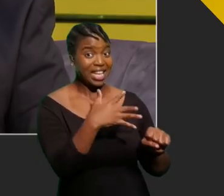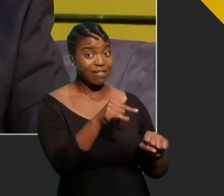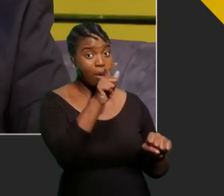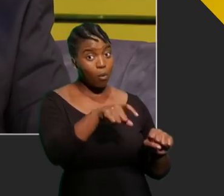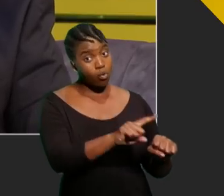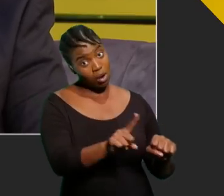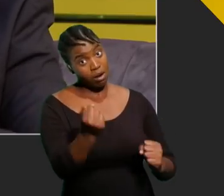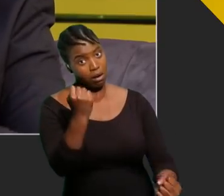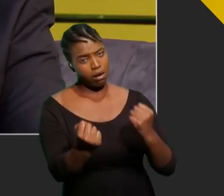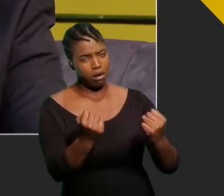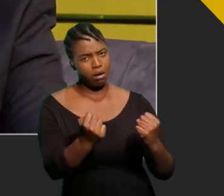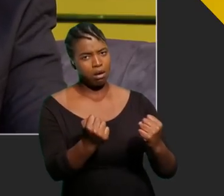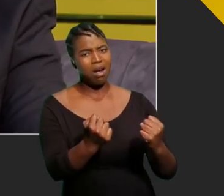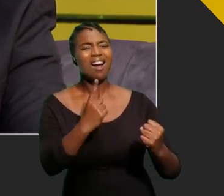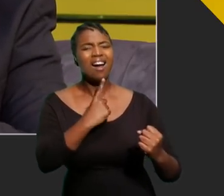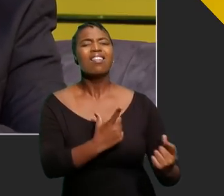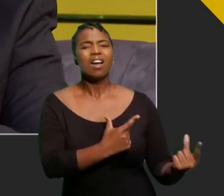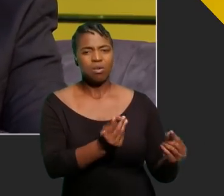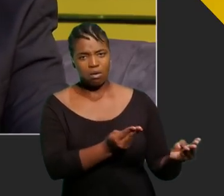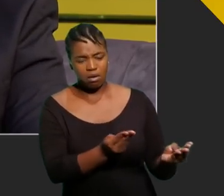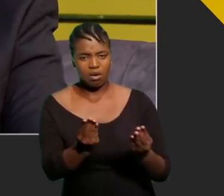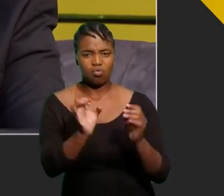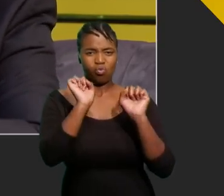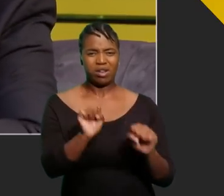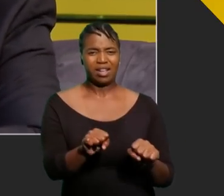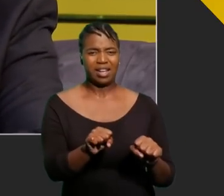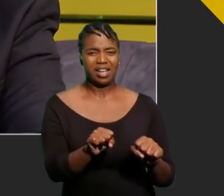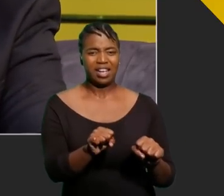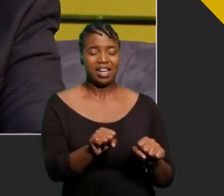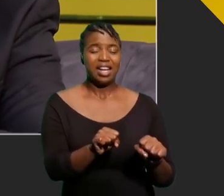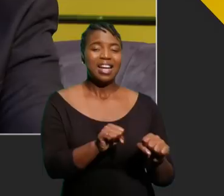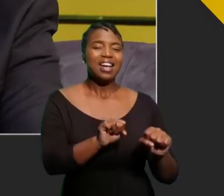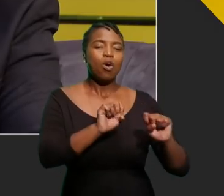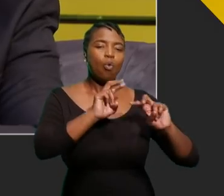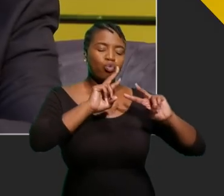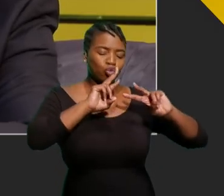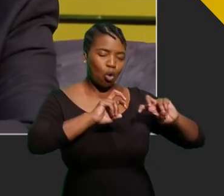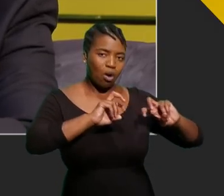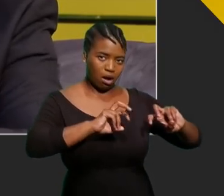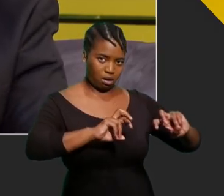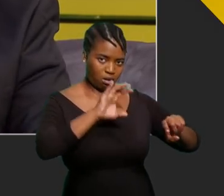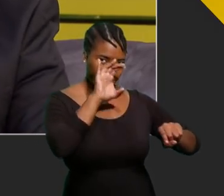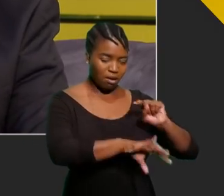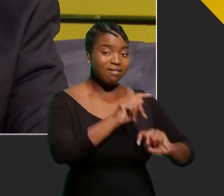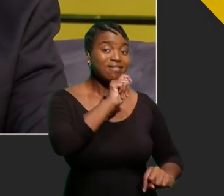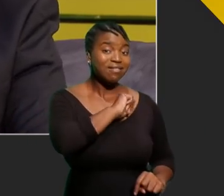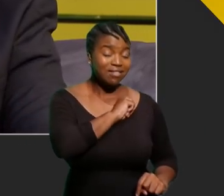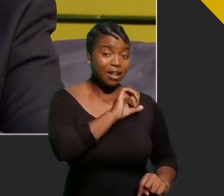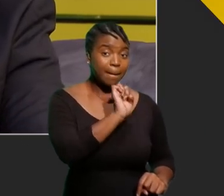prosecuted, they will just do enough. And if I can stress this point, the fact finding thus far, what has been revealed.